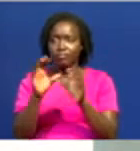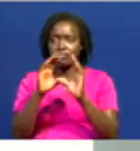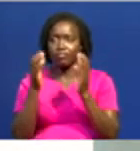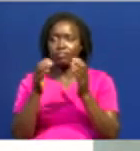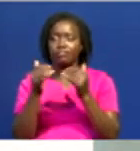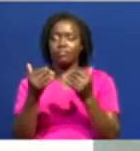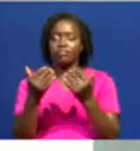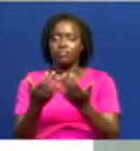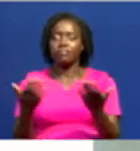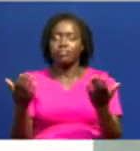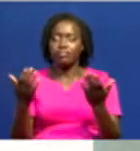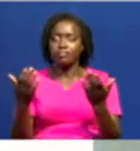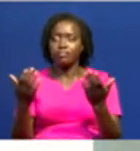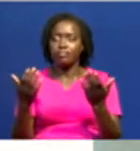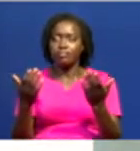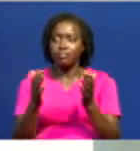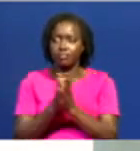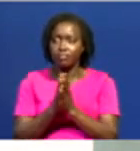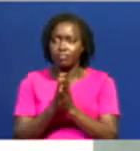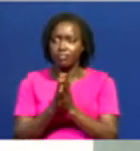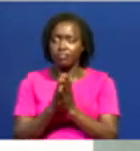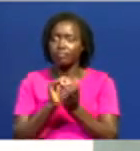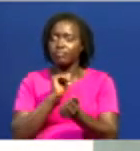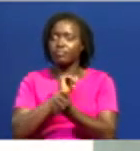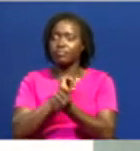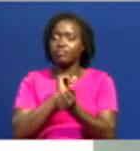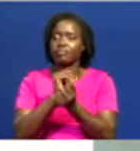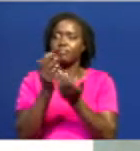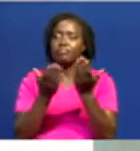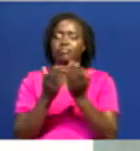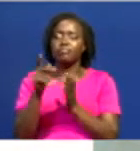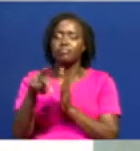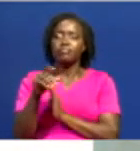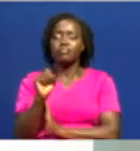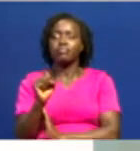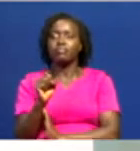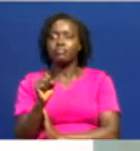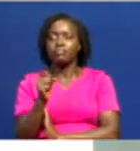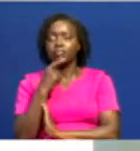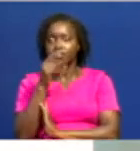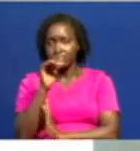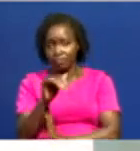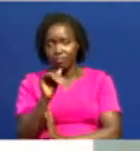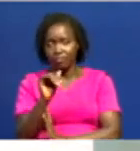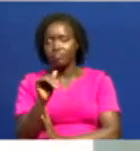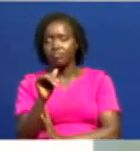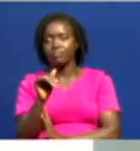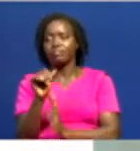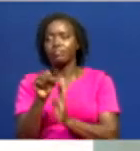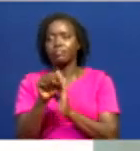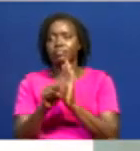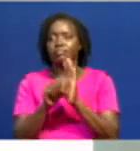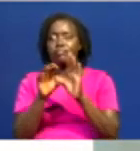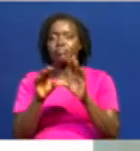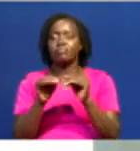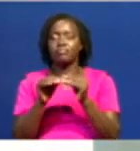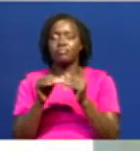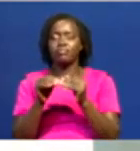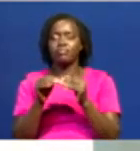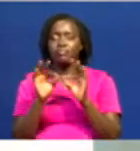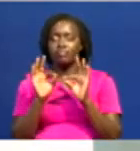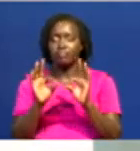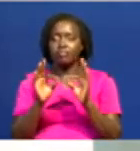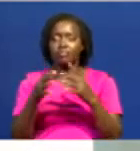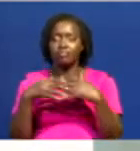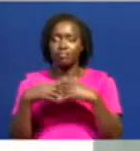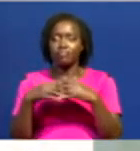world-class products. Correctional Services Principal Secretary Saloma Muyabuka says the state will receive modern machines